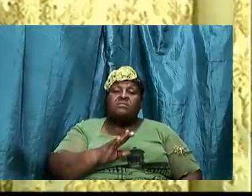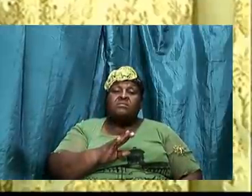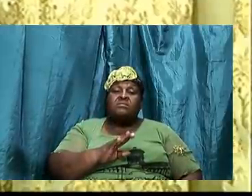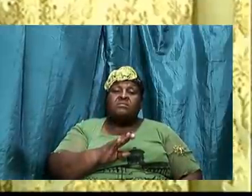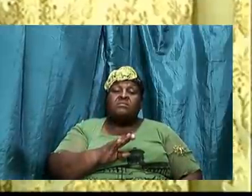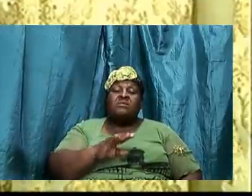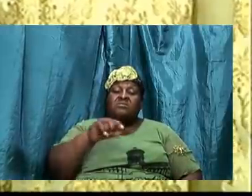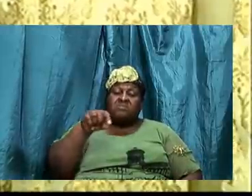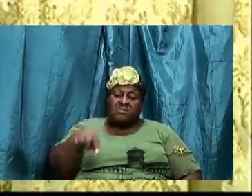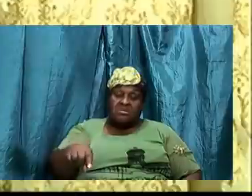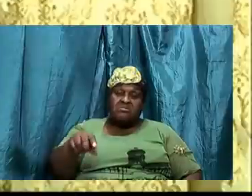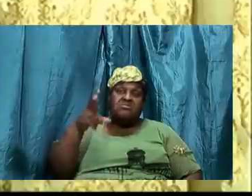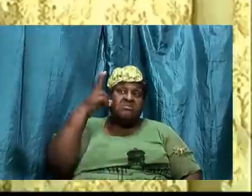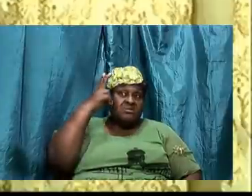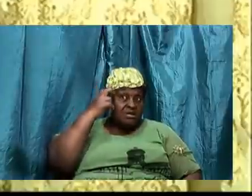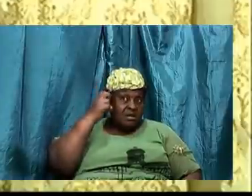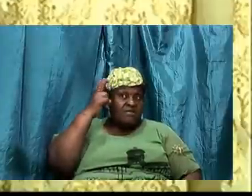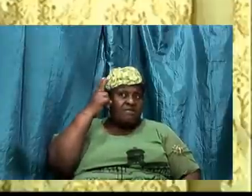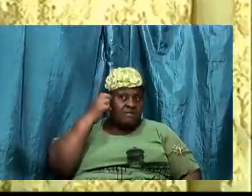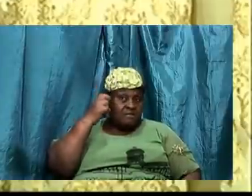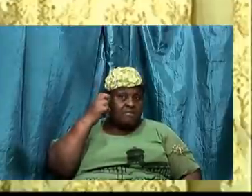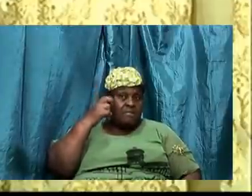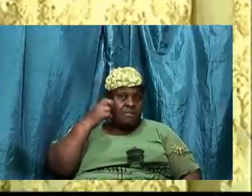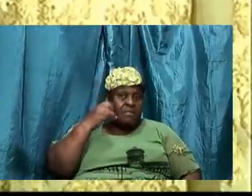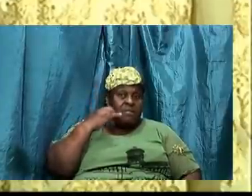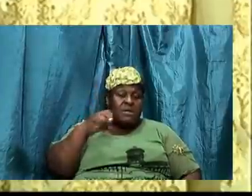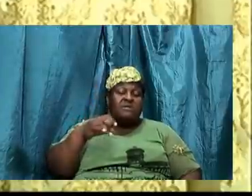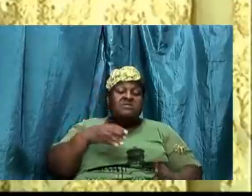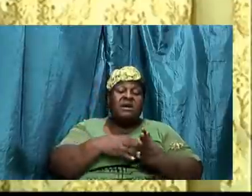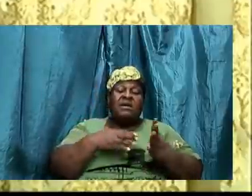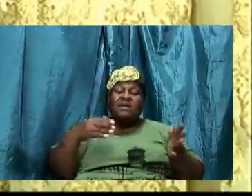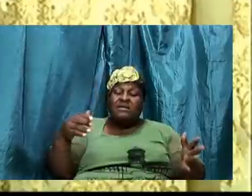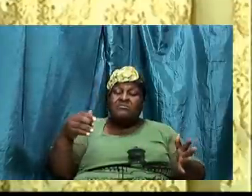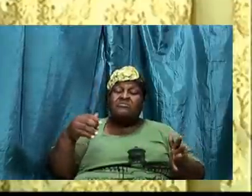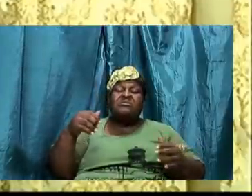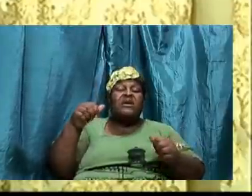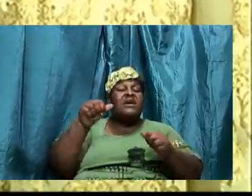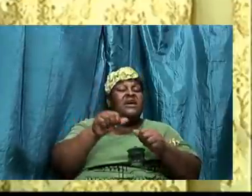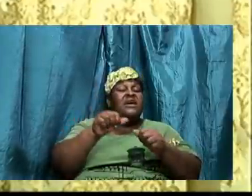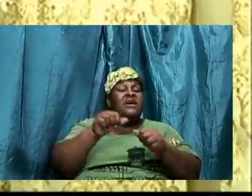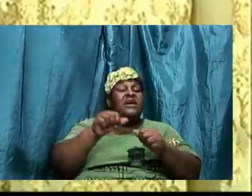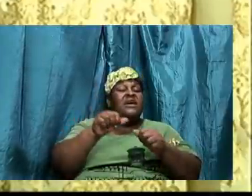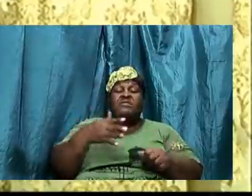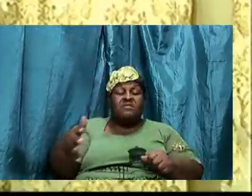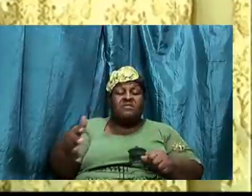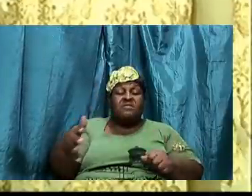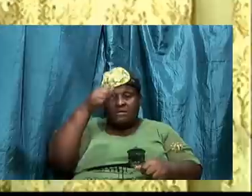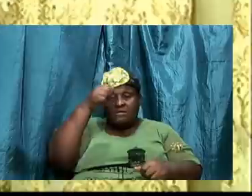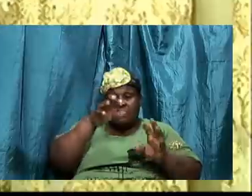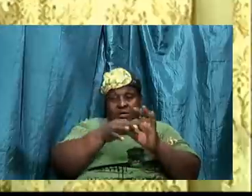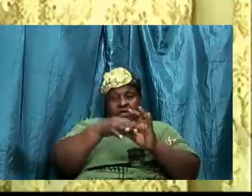This adversary is against everything of God.